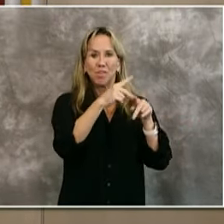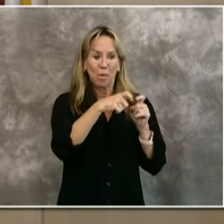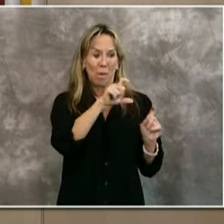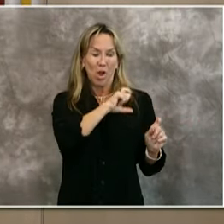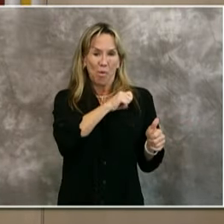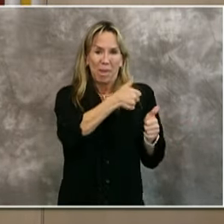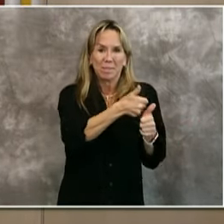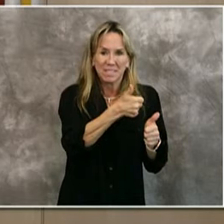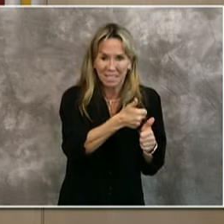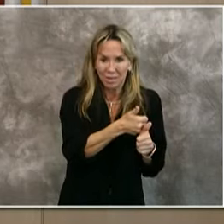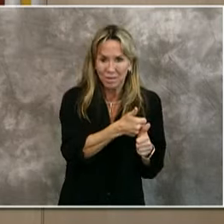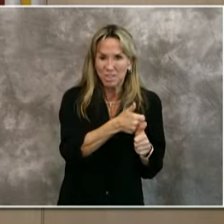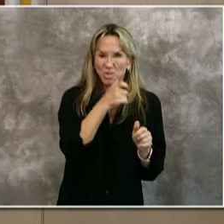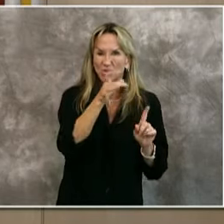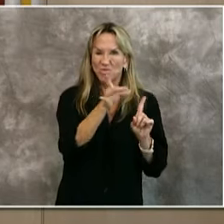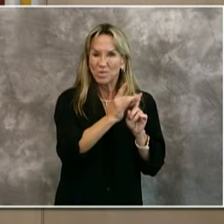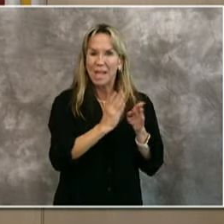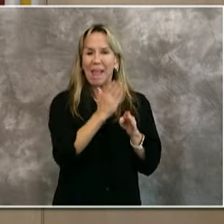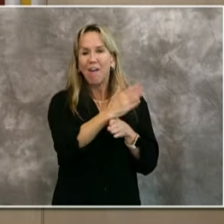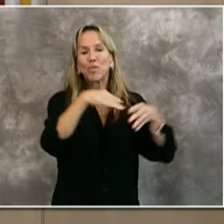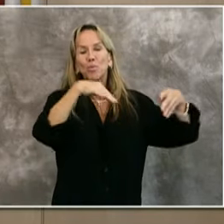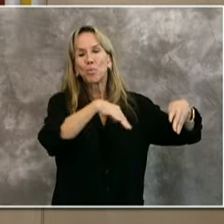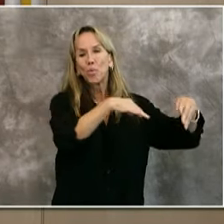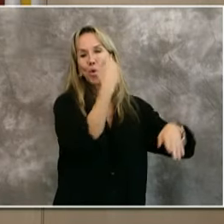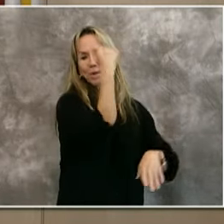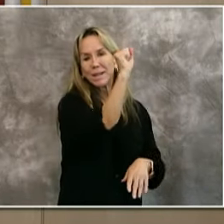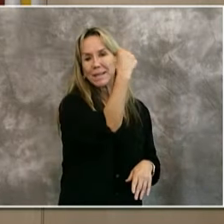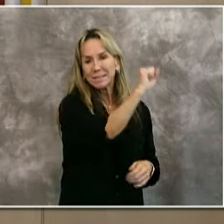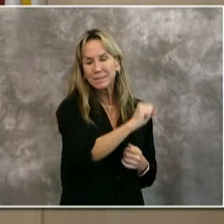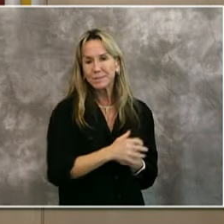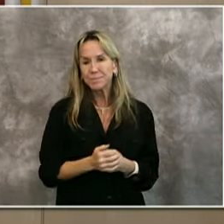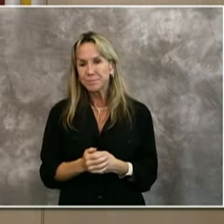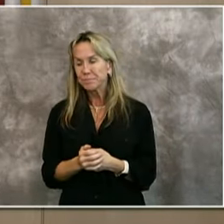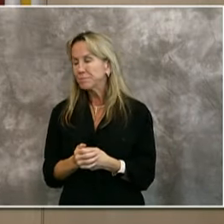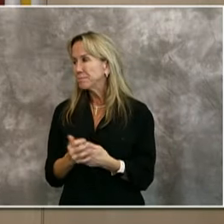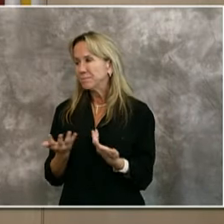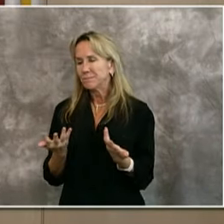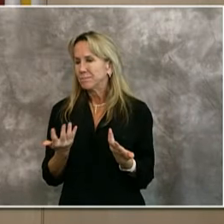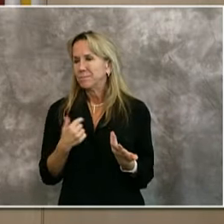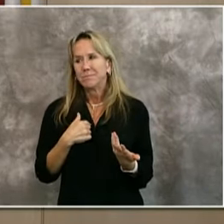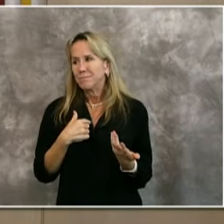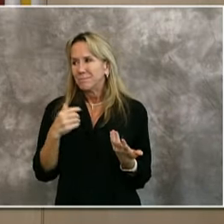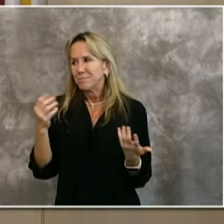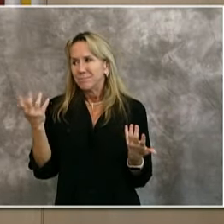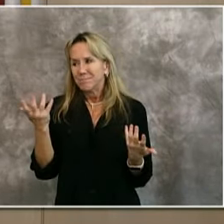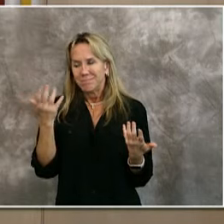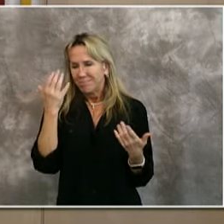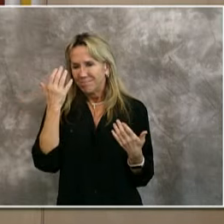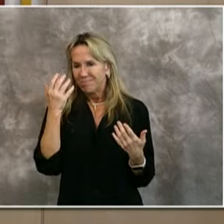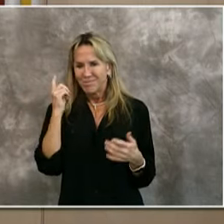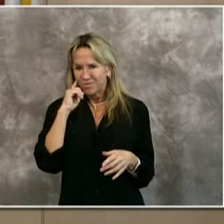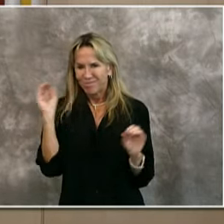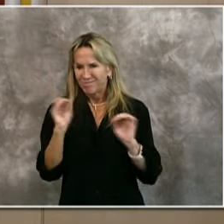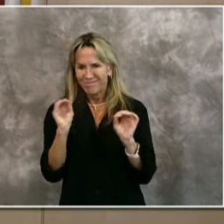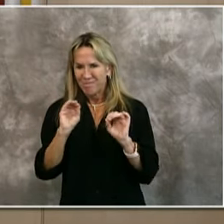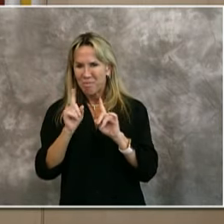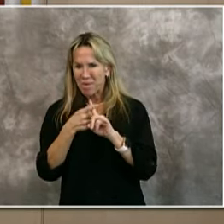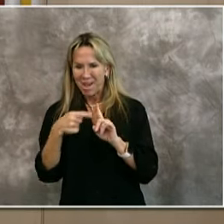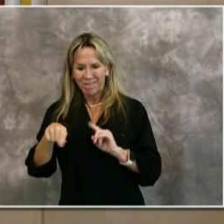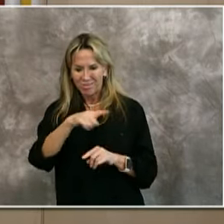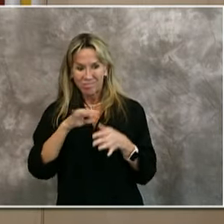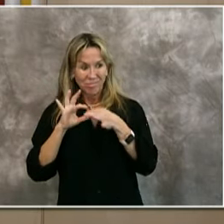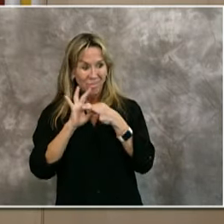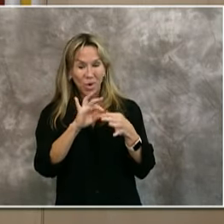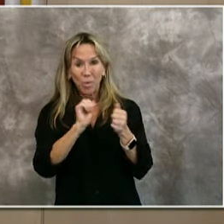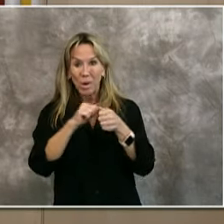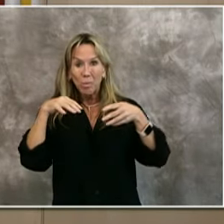of any percentage of our law enforcement that it has tested positive as a result of a